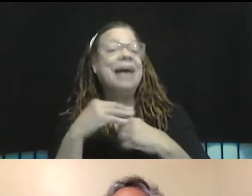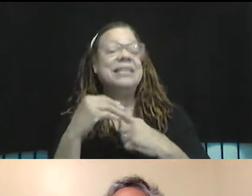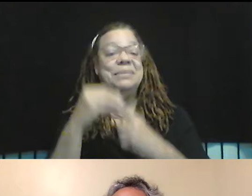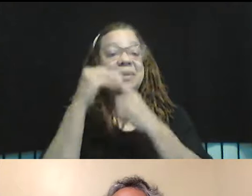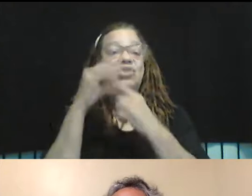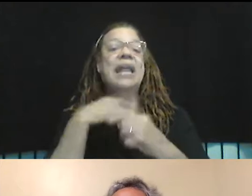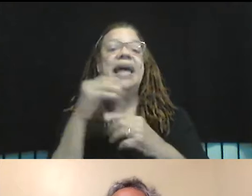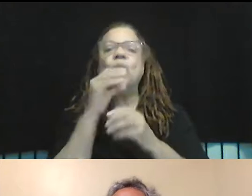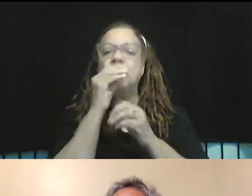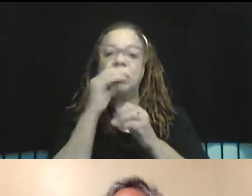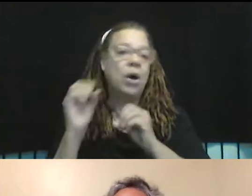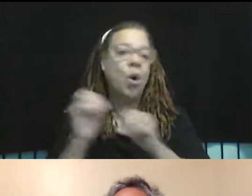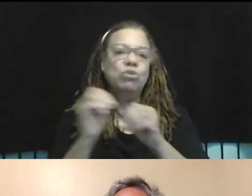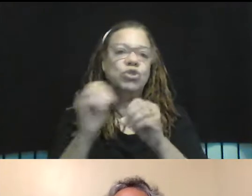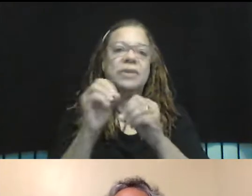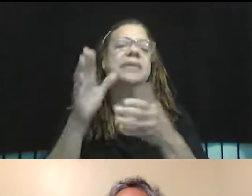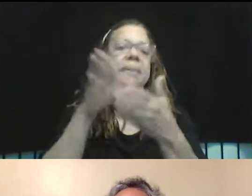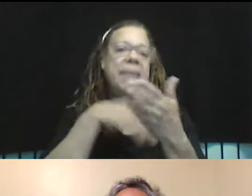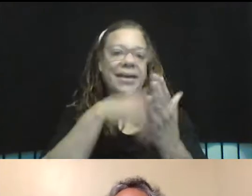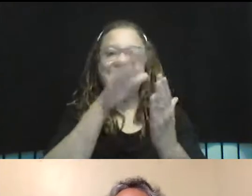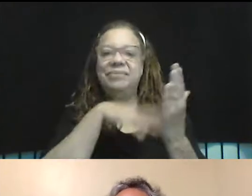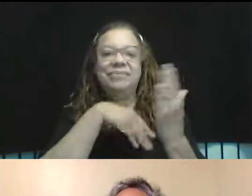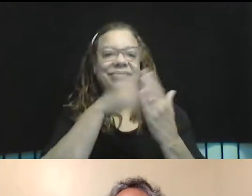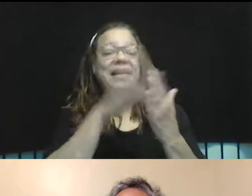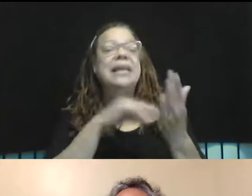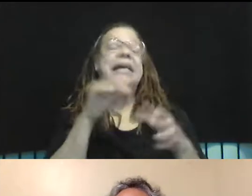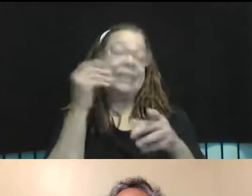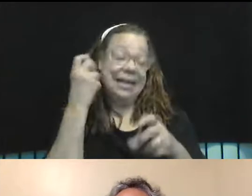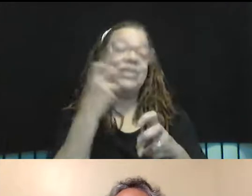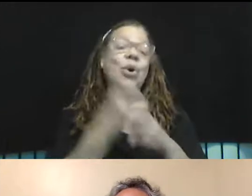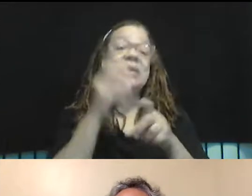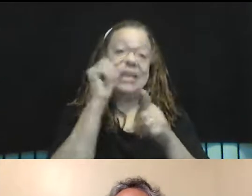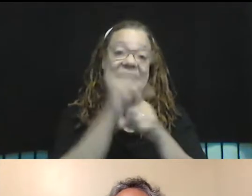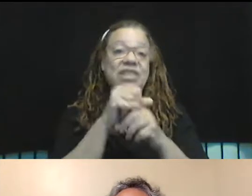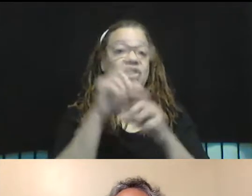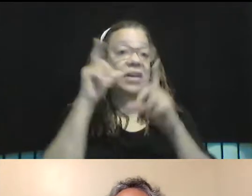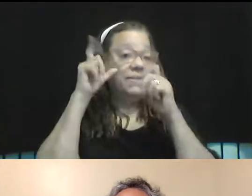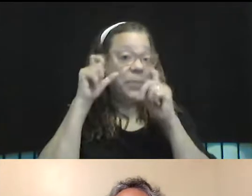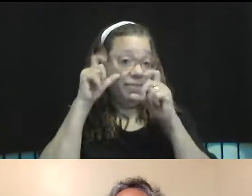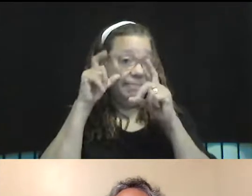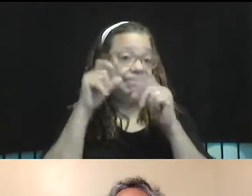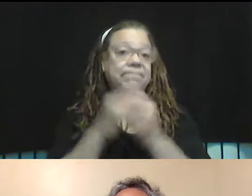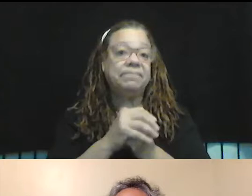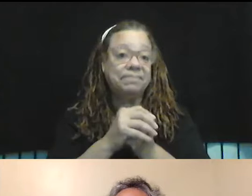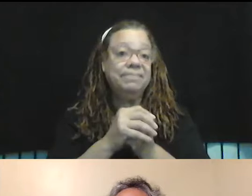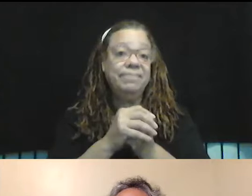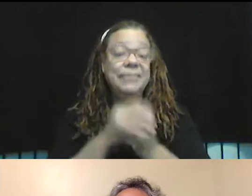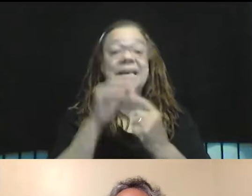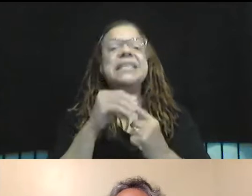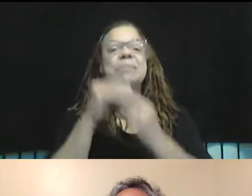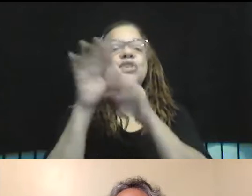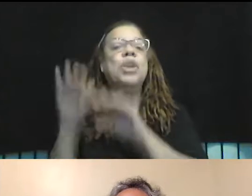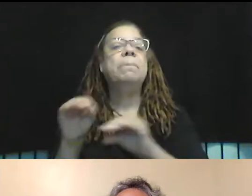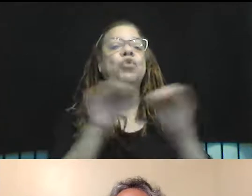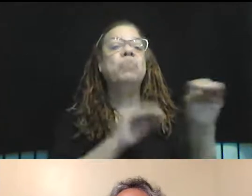ocean to paint, because that is hard to capture in a photograph at all, you know. Especially the movement.